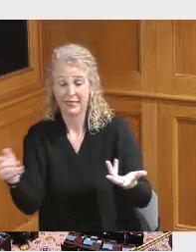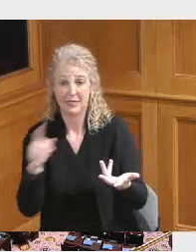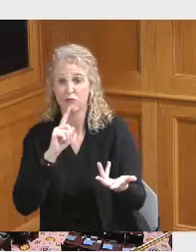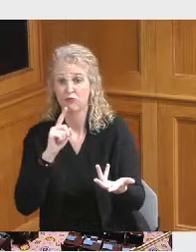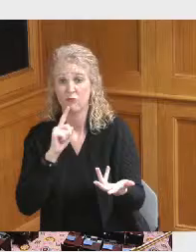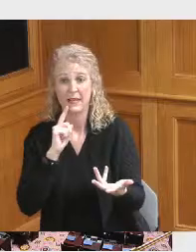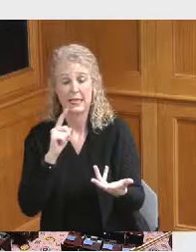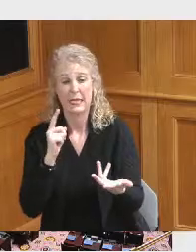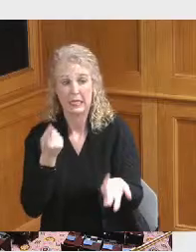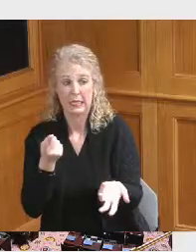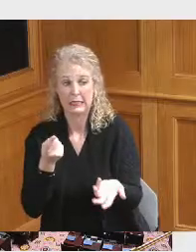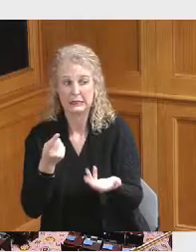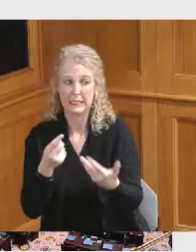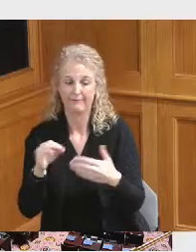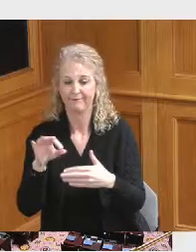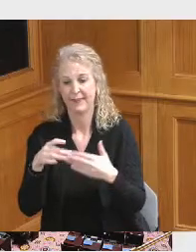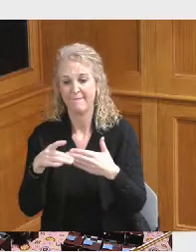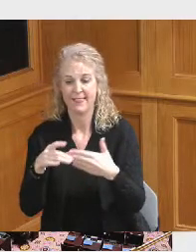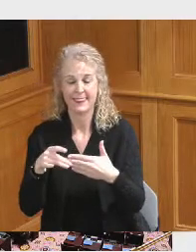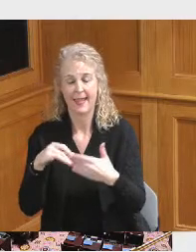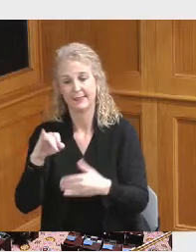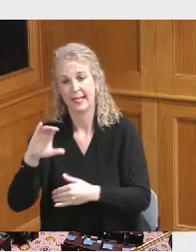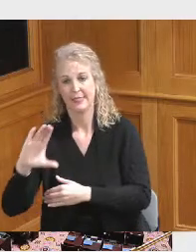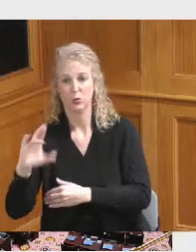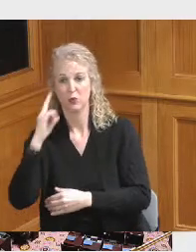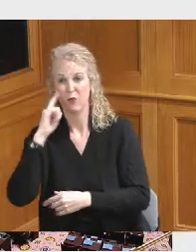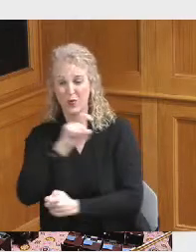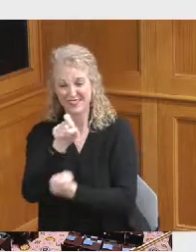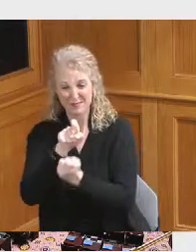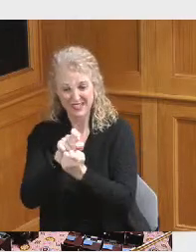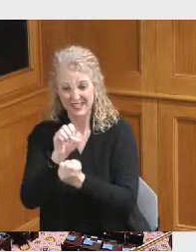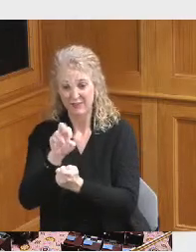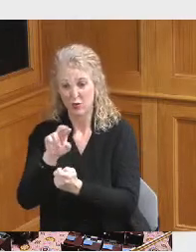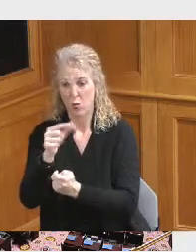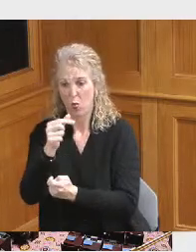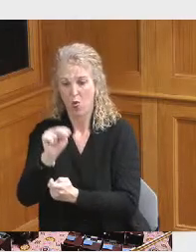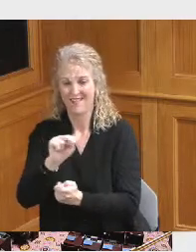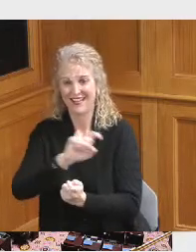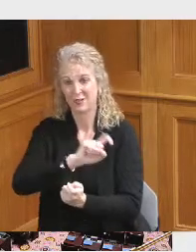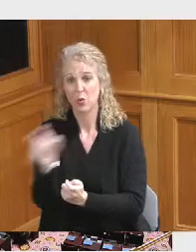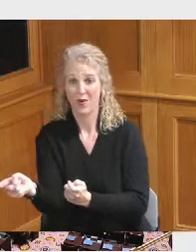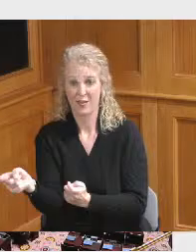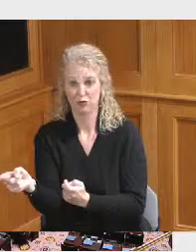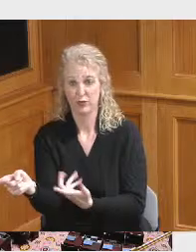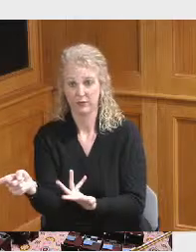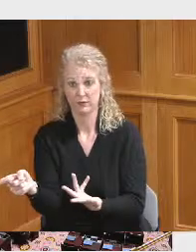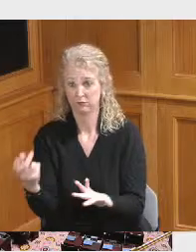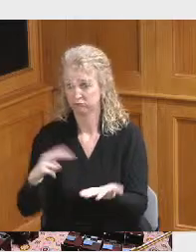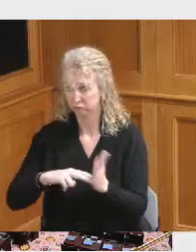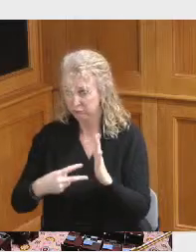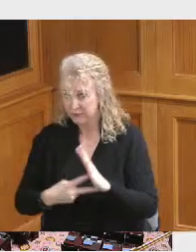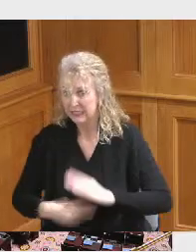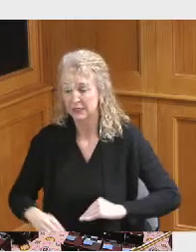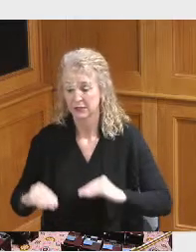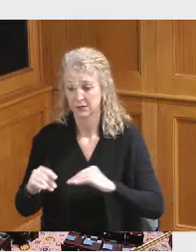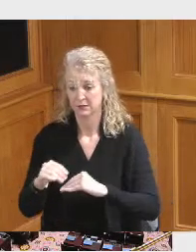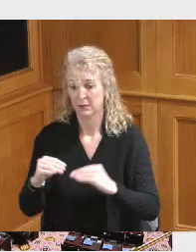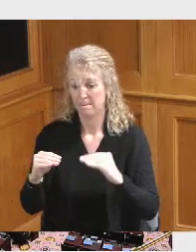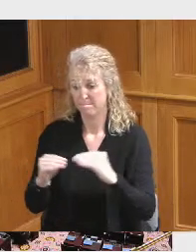for Hope. And this has helped us to provide more organ donation, which inevitably turns into